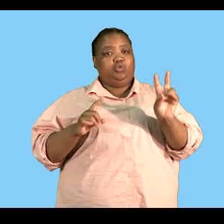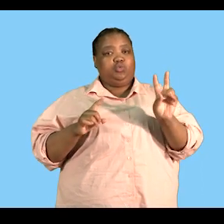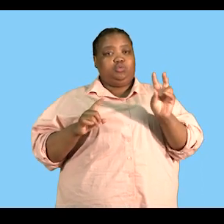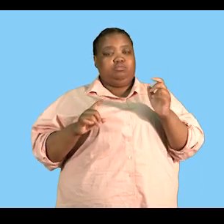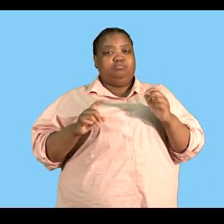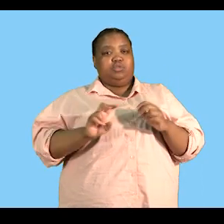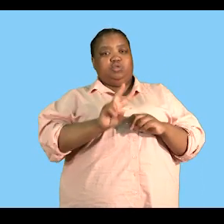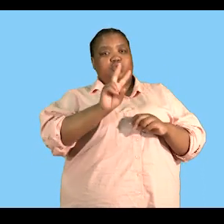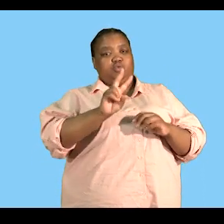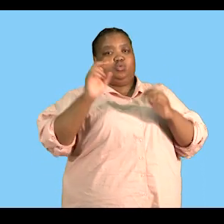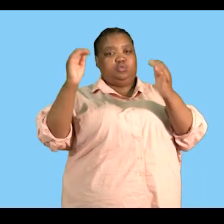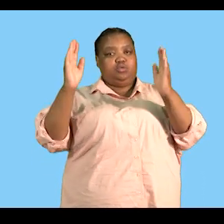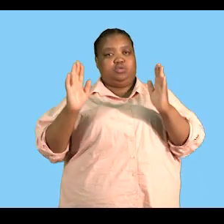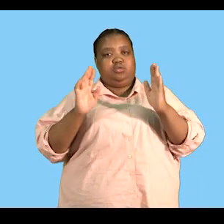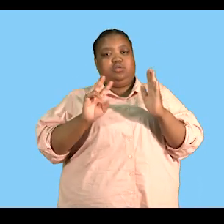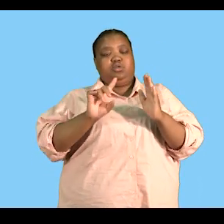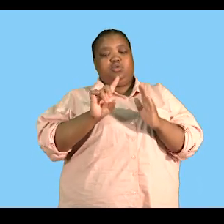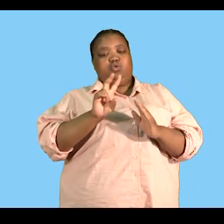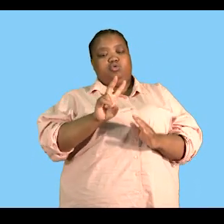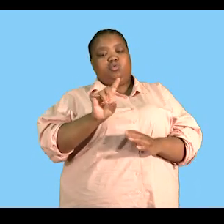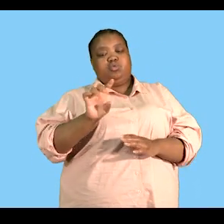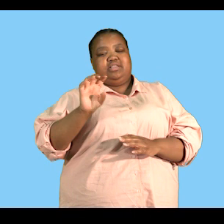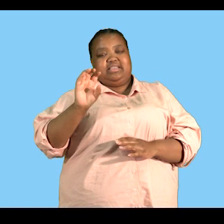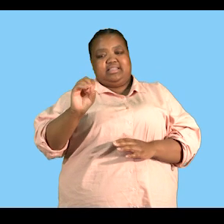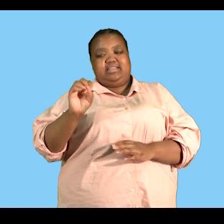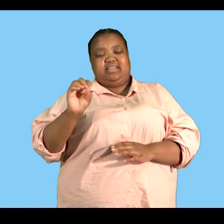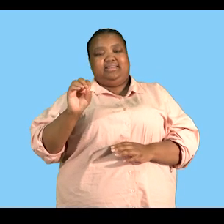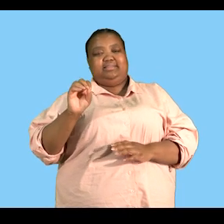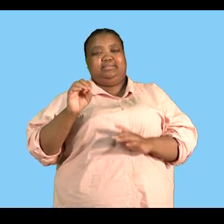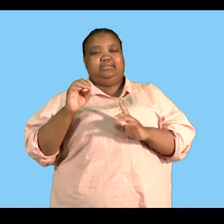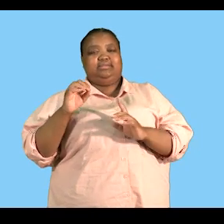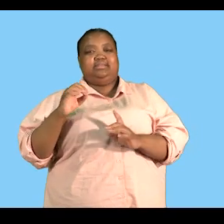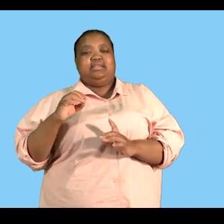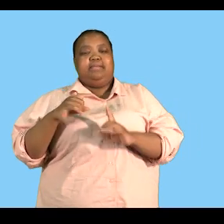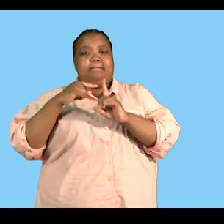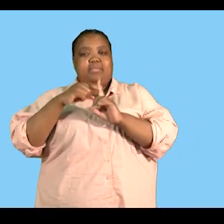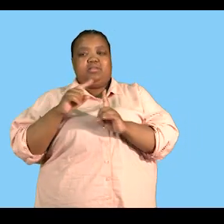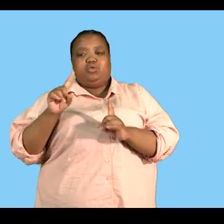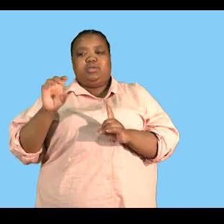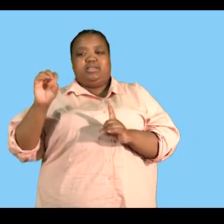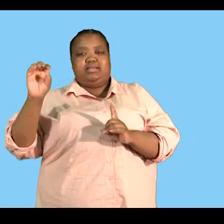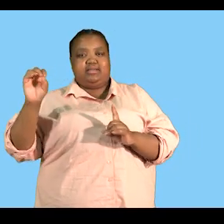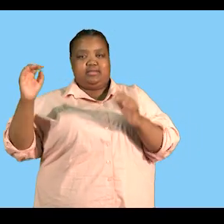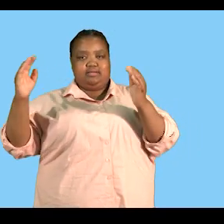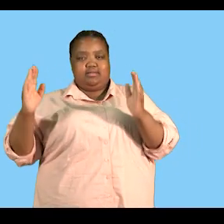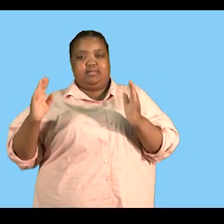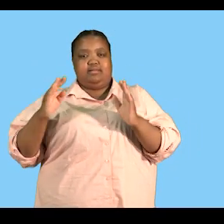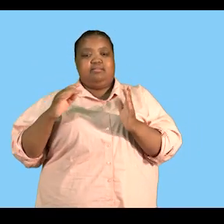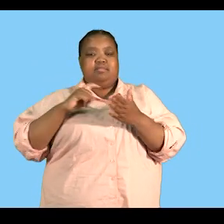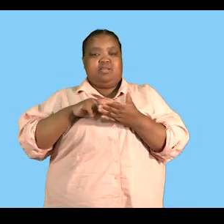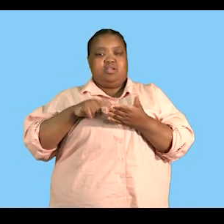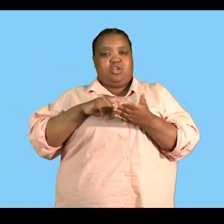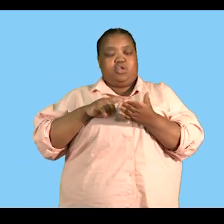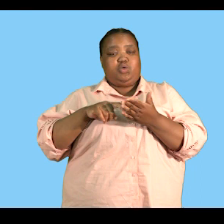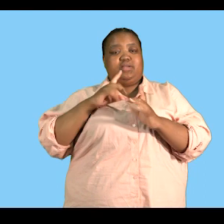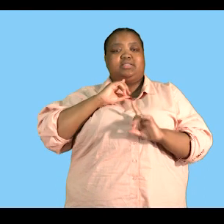2 times 210 plus 100. You punch it into your calculator,